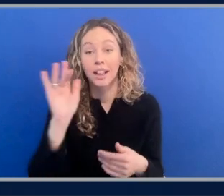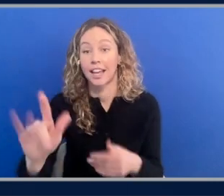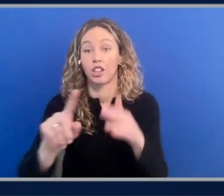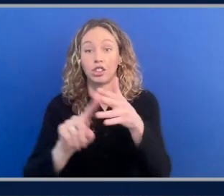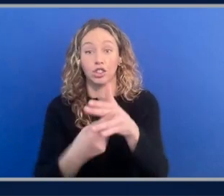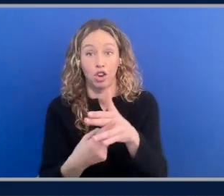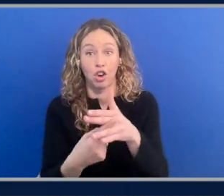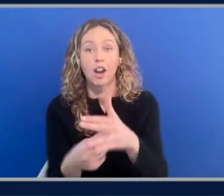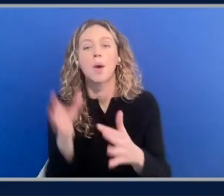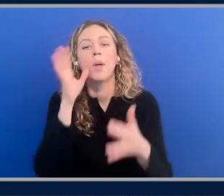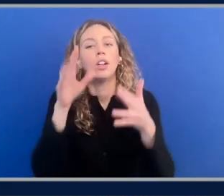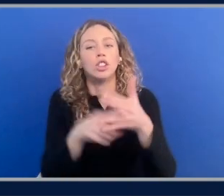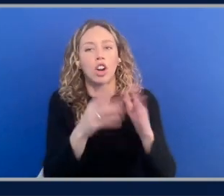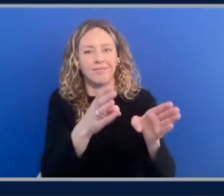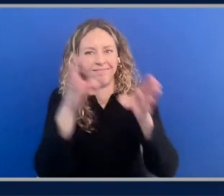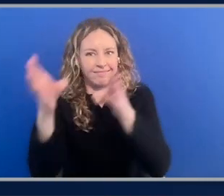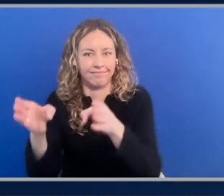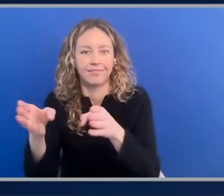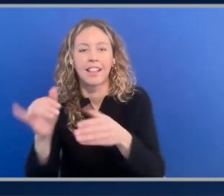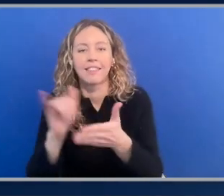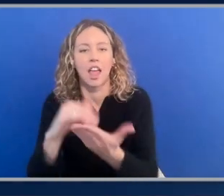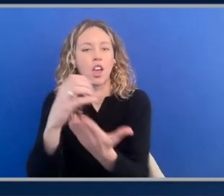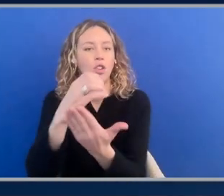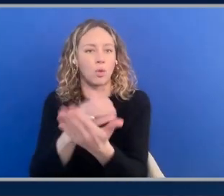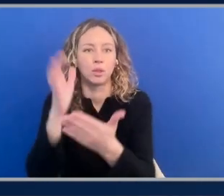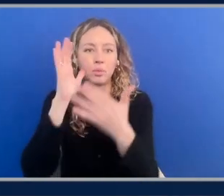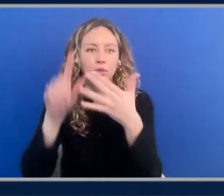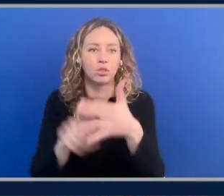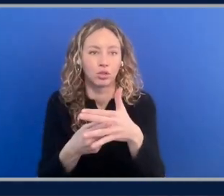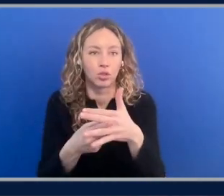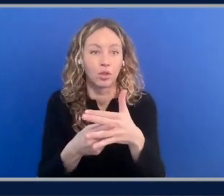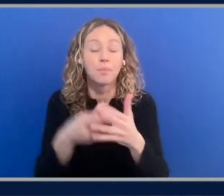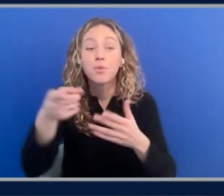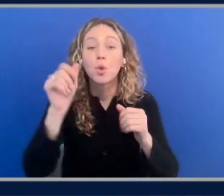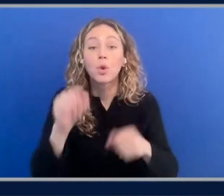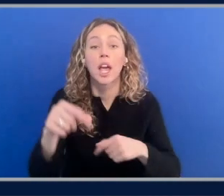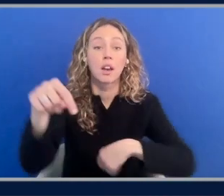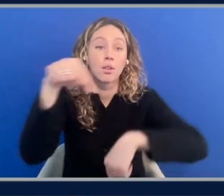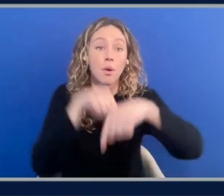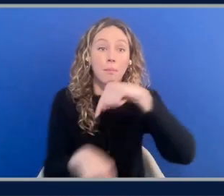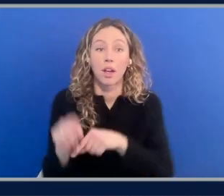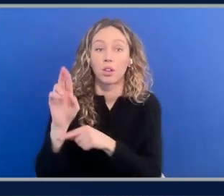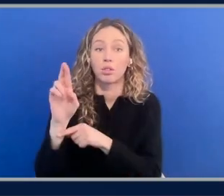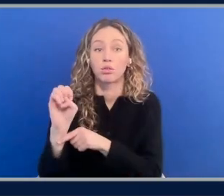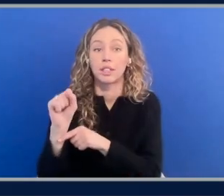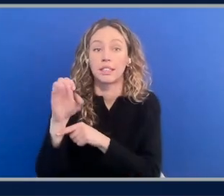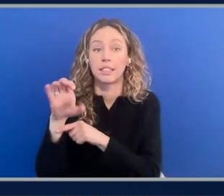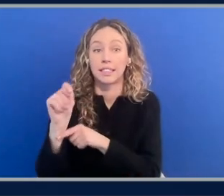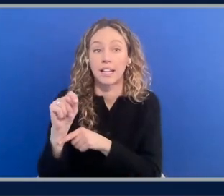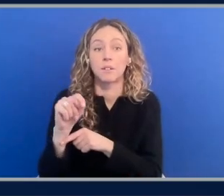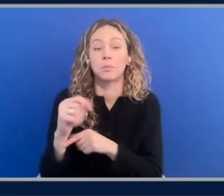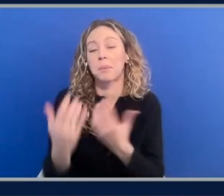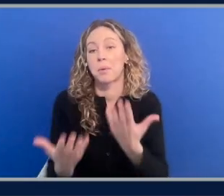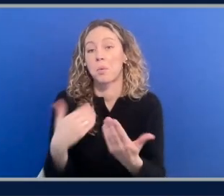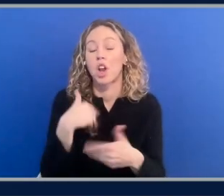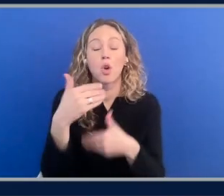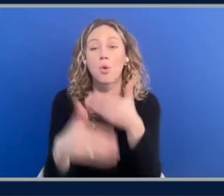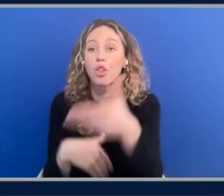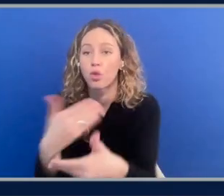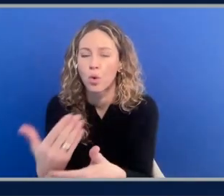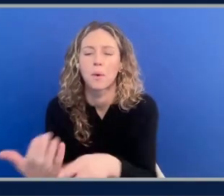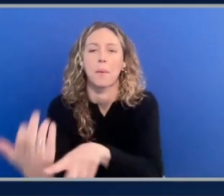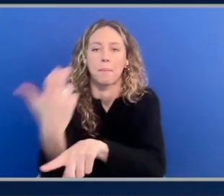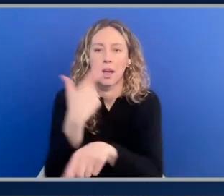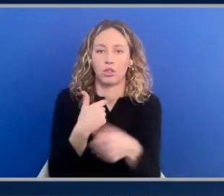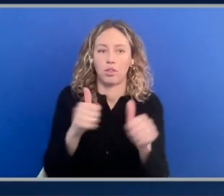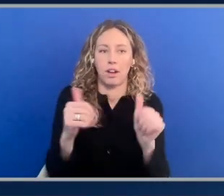over to essentially this course. You can reset the questions if you wanted to. So if you wanted to try them again, if you go through it, you can do it once,